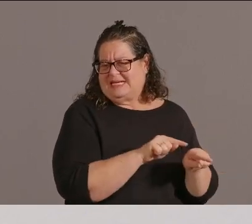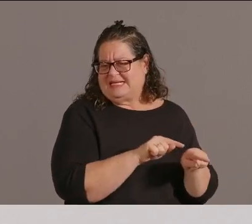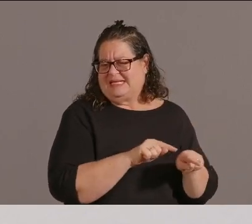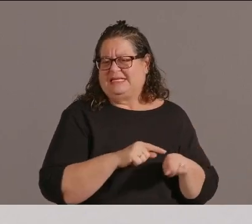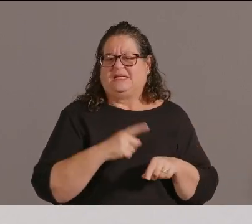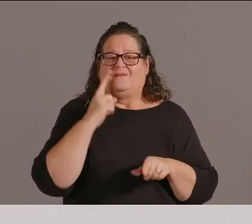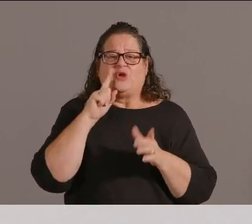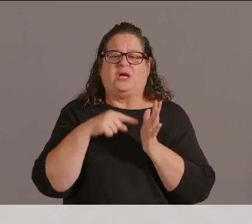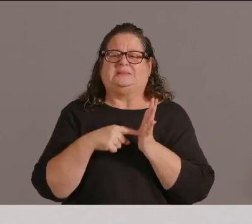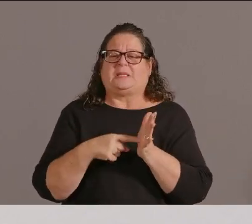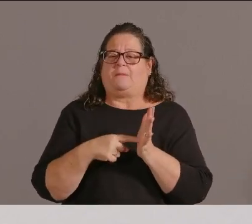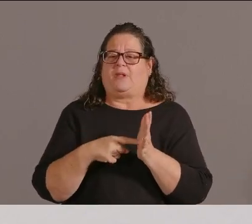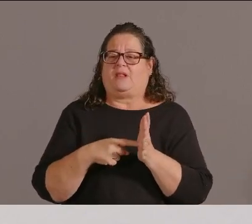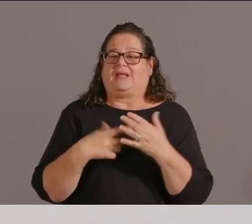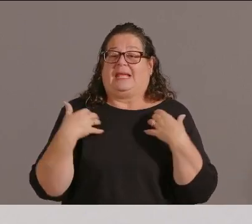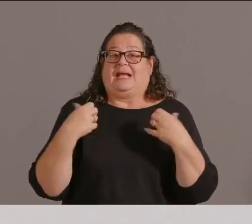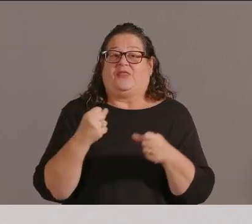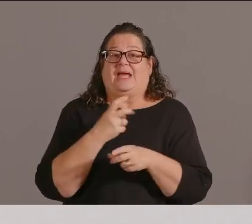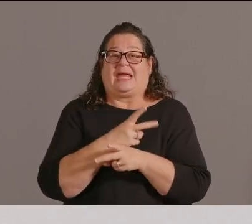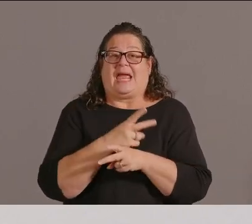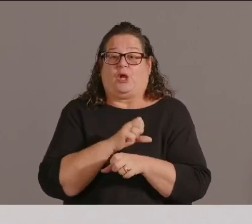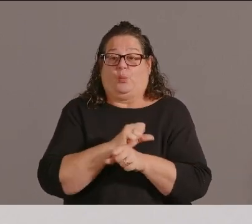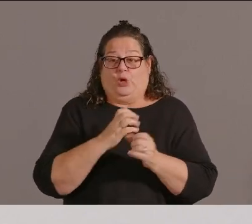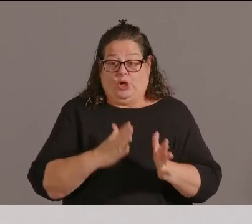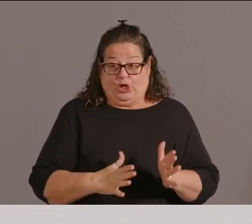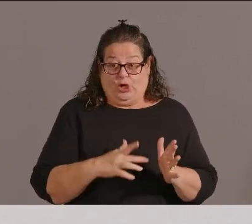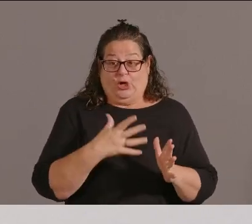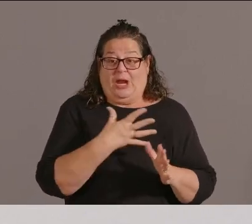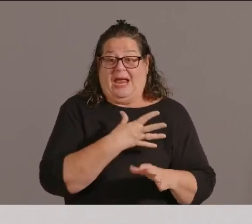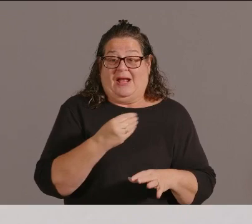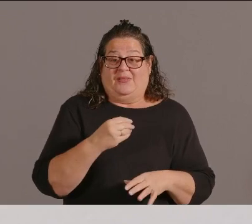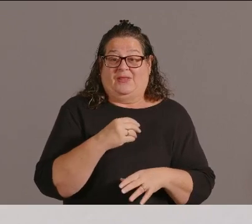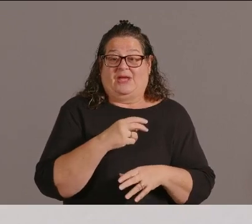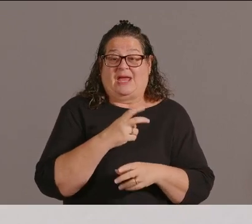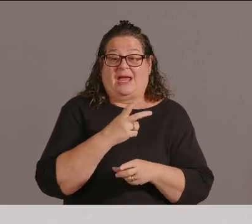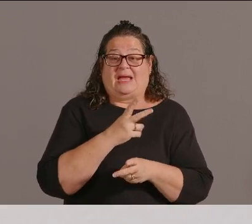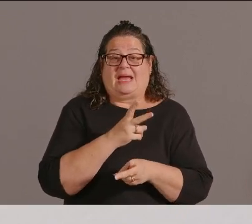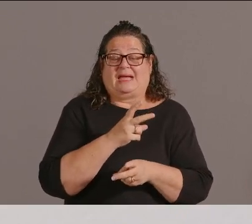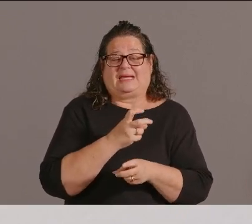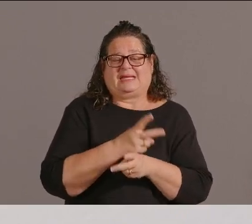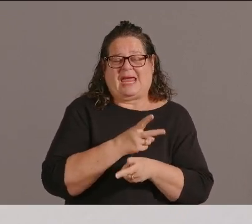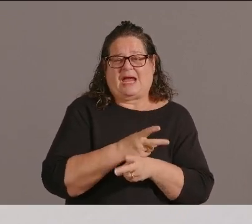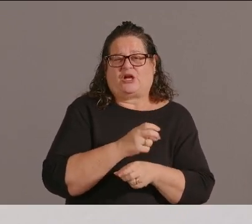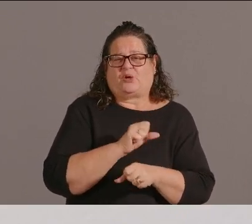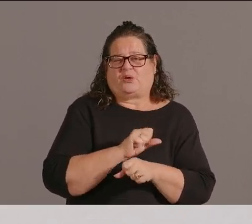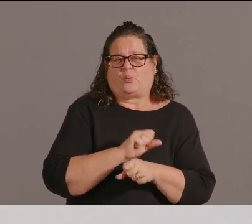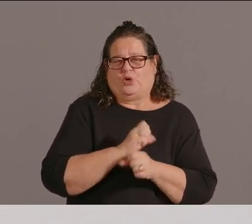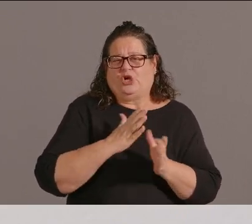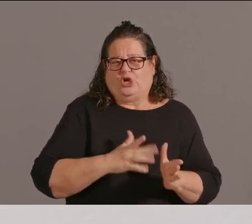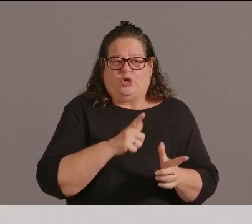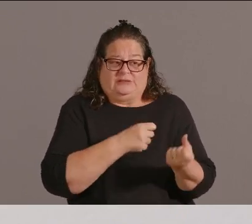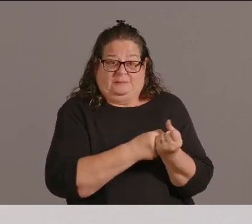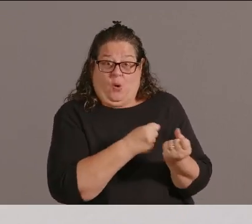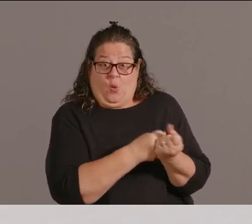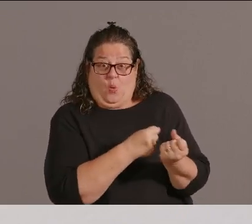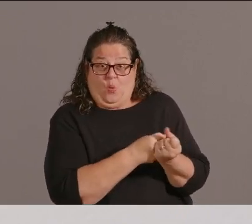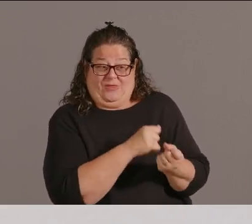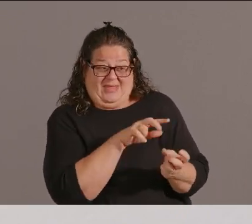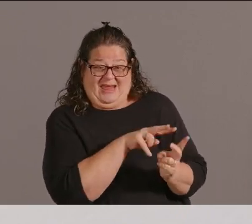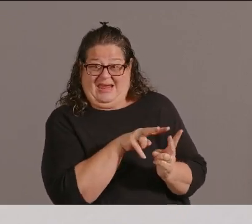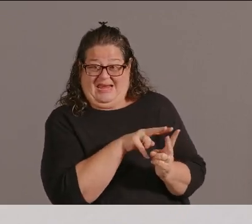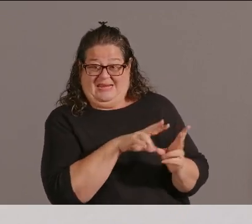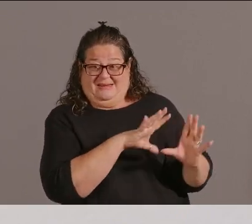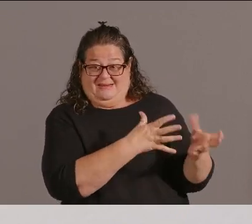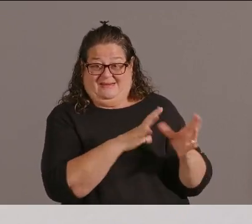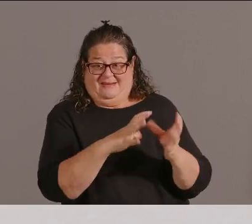healthcare support positions or services. When we're talking about that, that would be the housekeepers, the janitors,